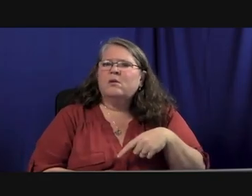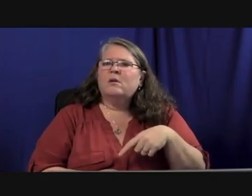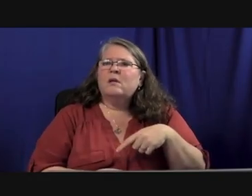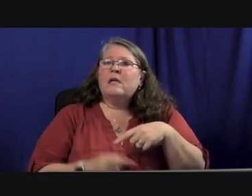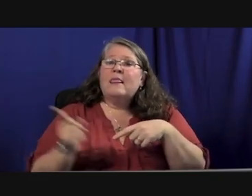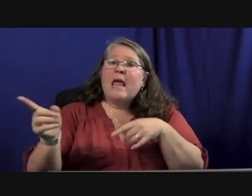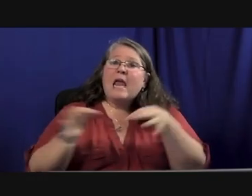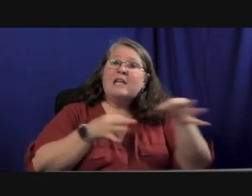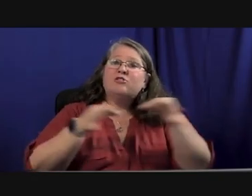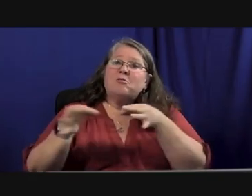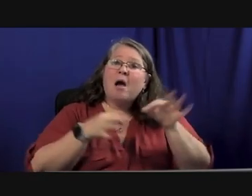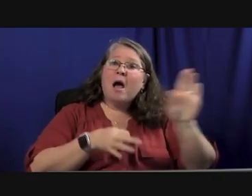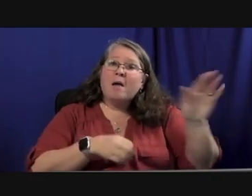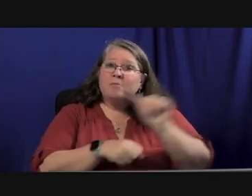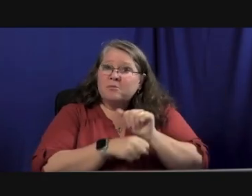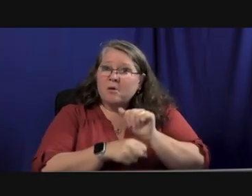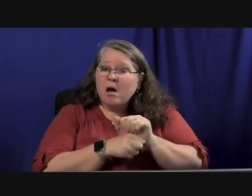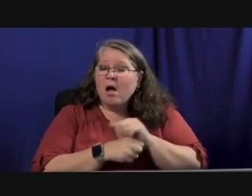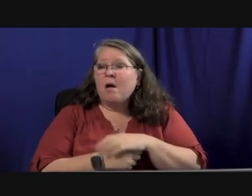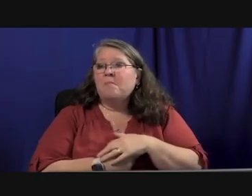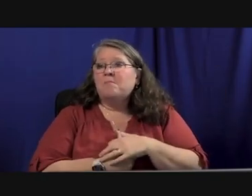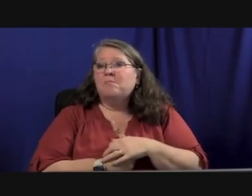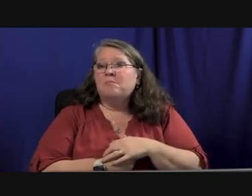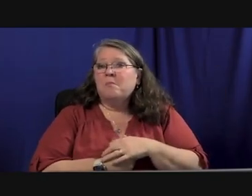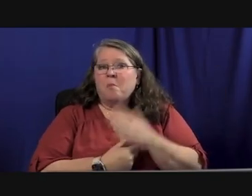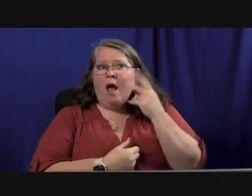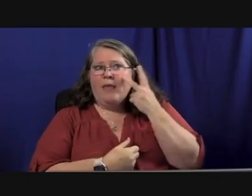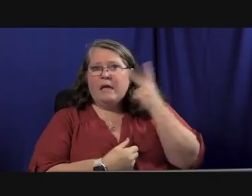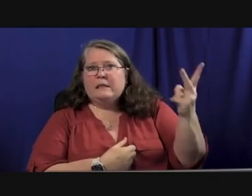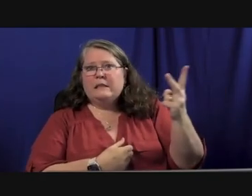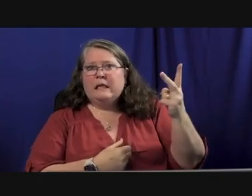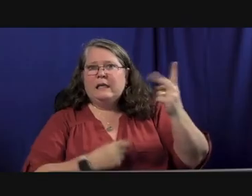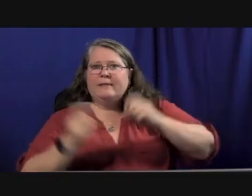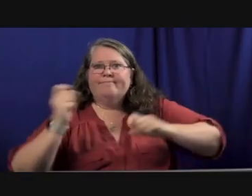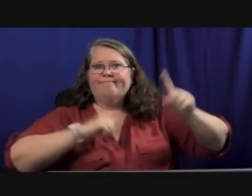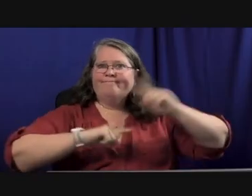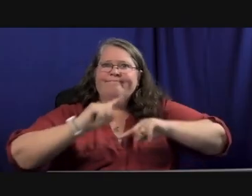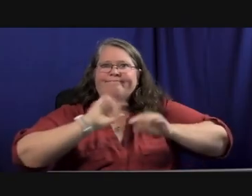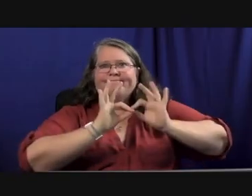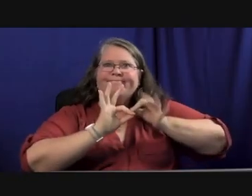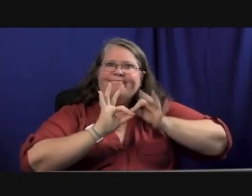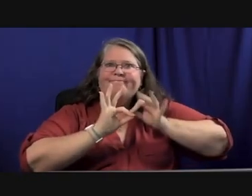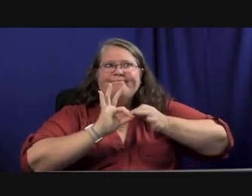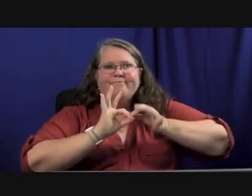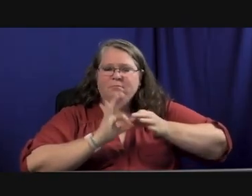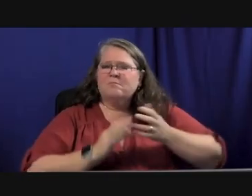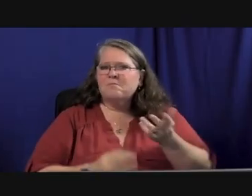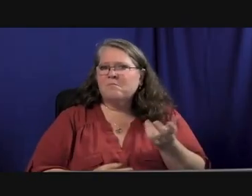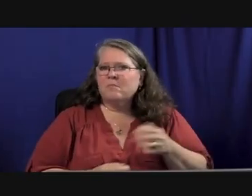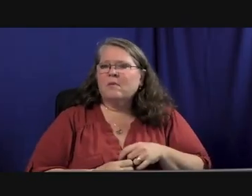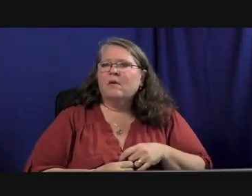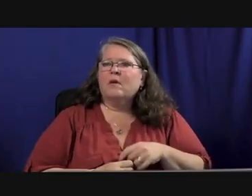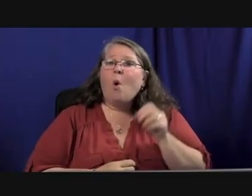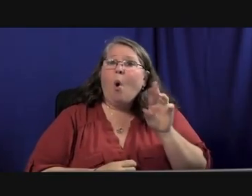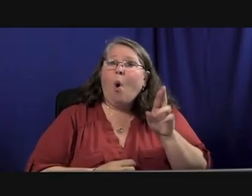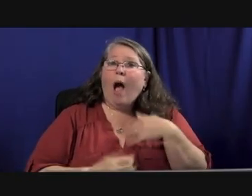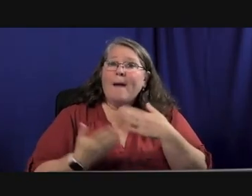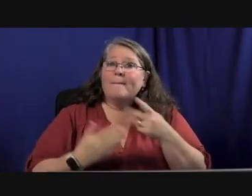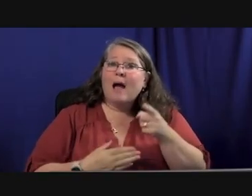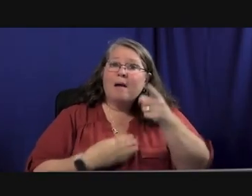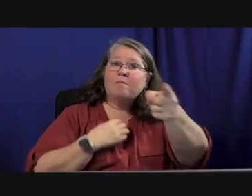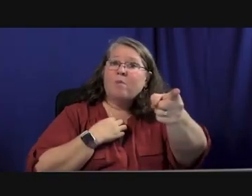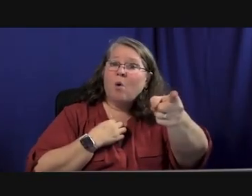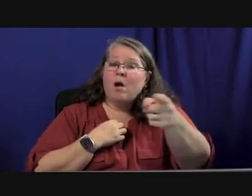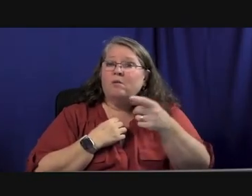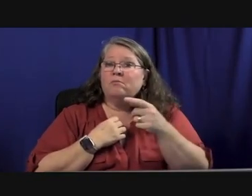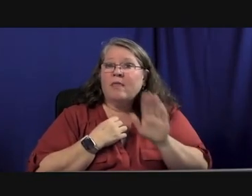they'll say, well, who is this person in the room? And the caregiver will say, well, this is how they're going to explain what's going on. They're going to use a sign language interpreter to explain what's going on in